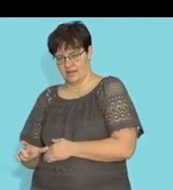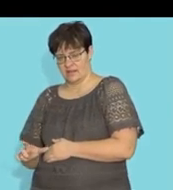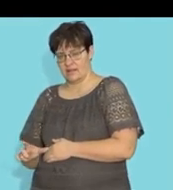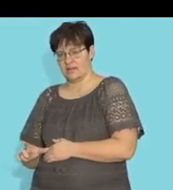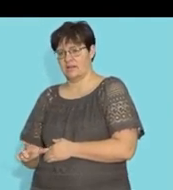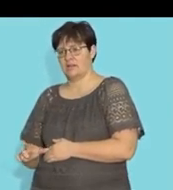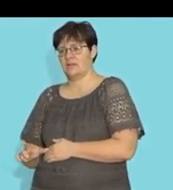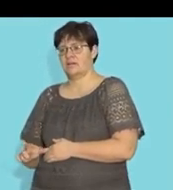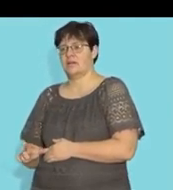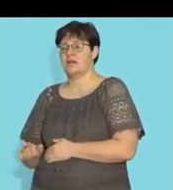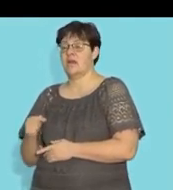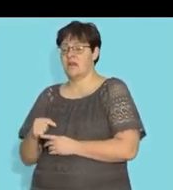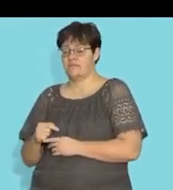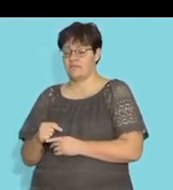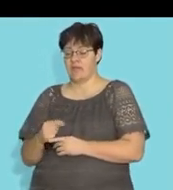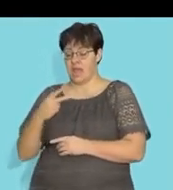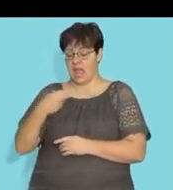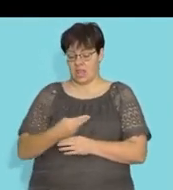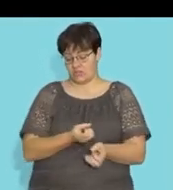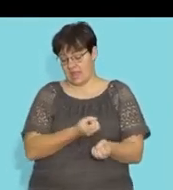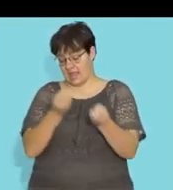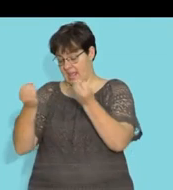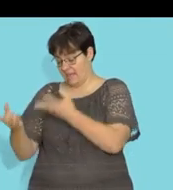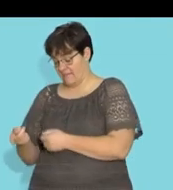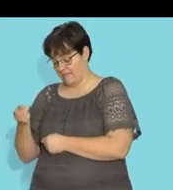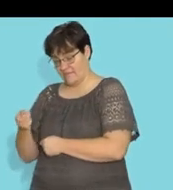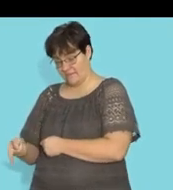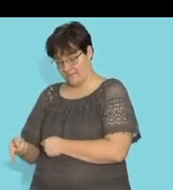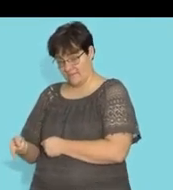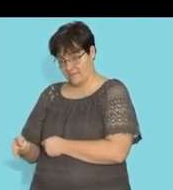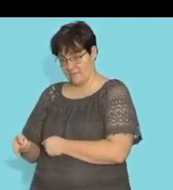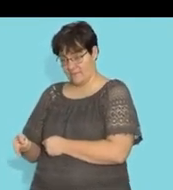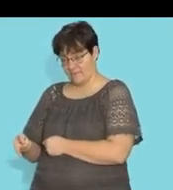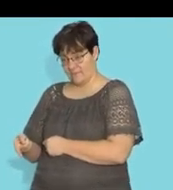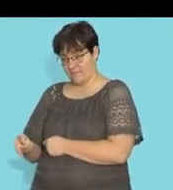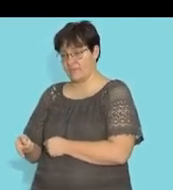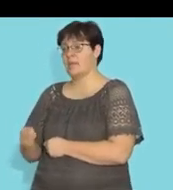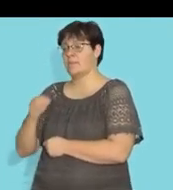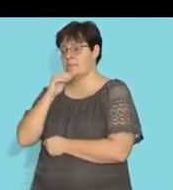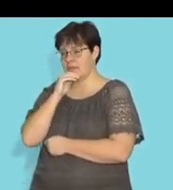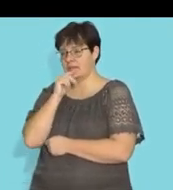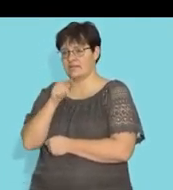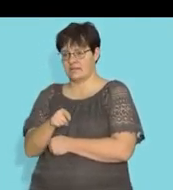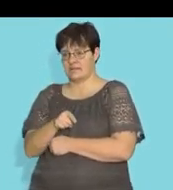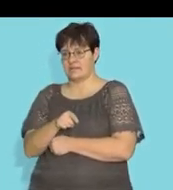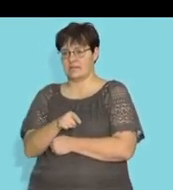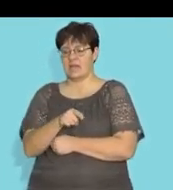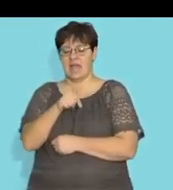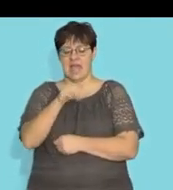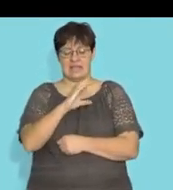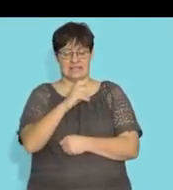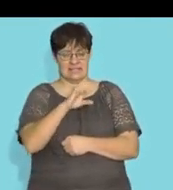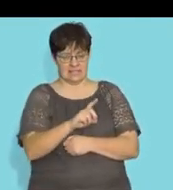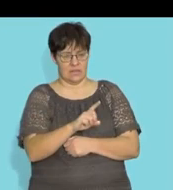ion. So when hydronium ion donate the proton, it makes the hydronium ion